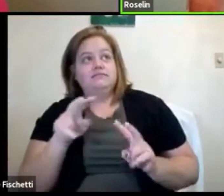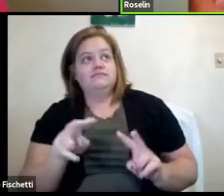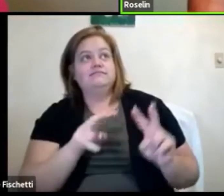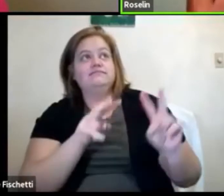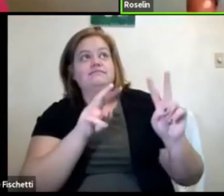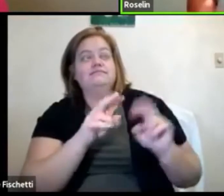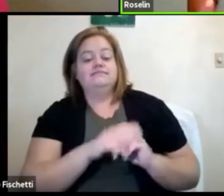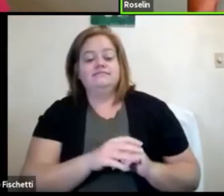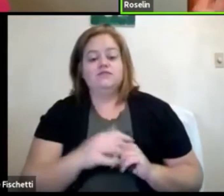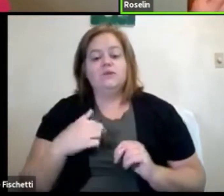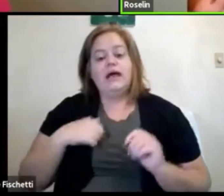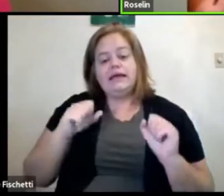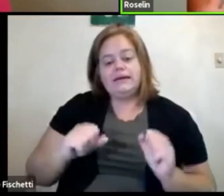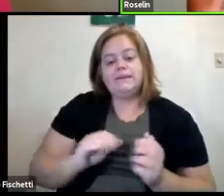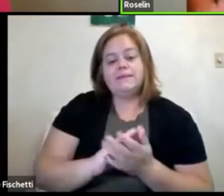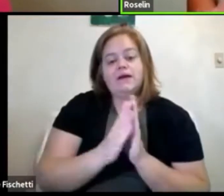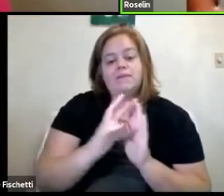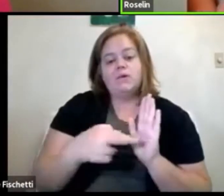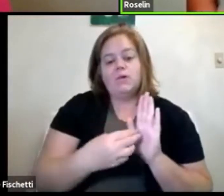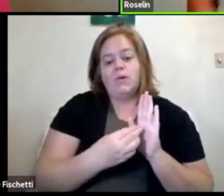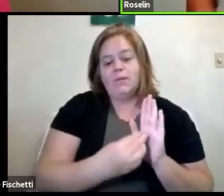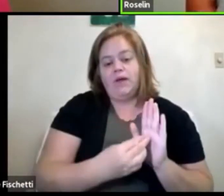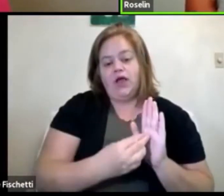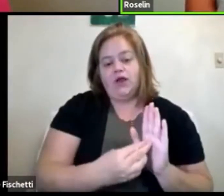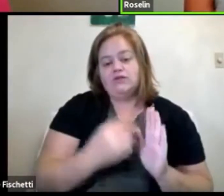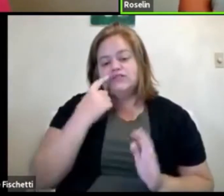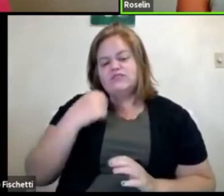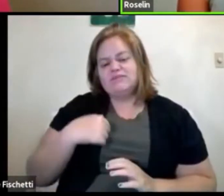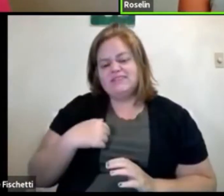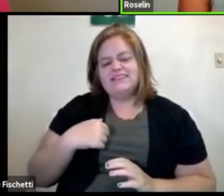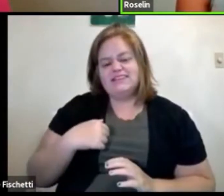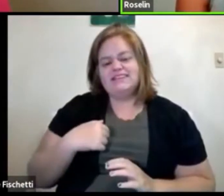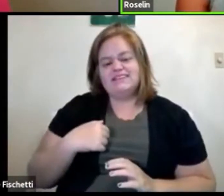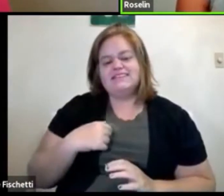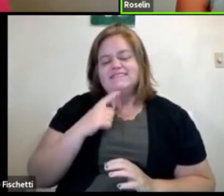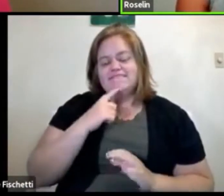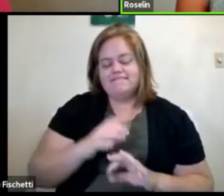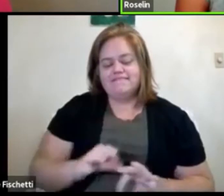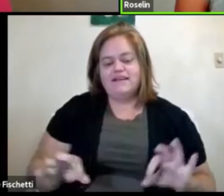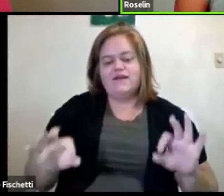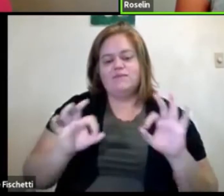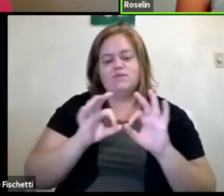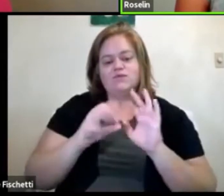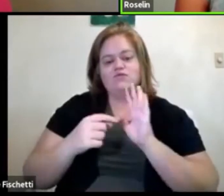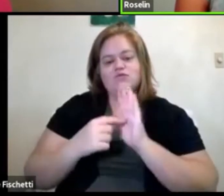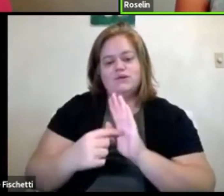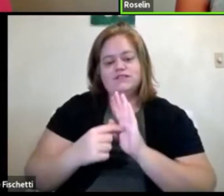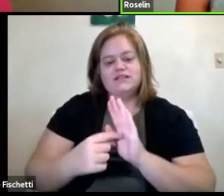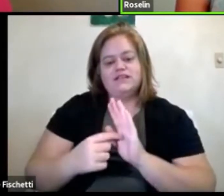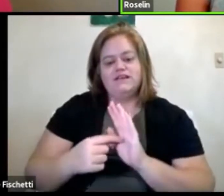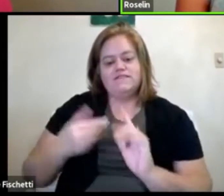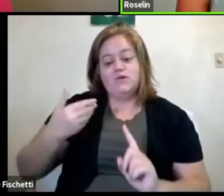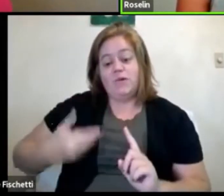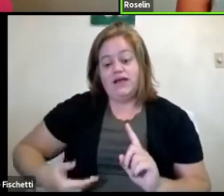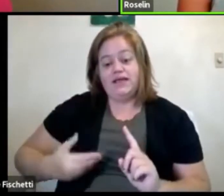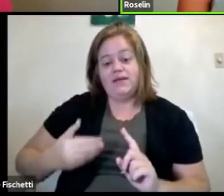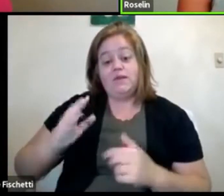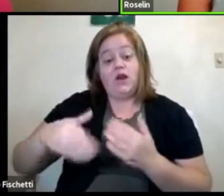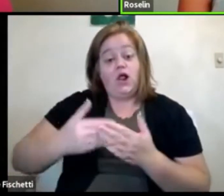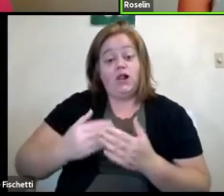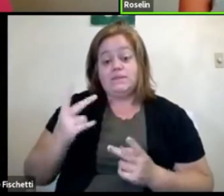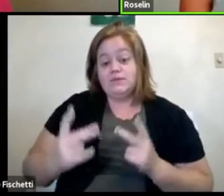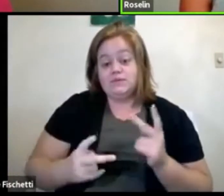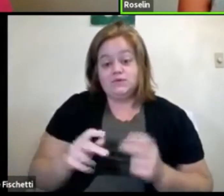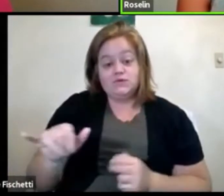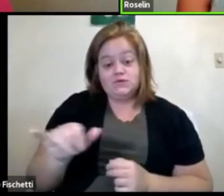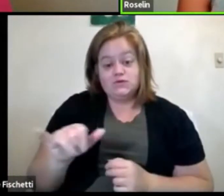as a role model. And to me, it's just that it's very important representation of all people, all,